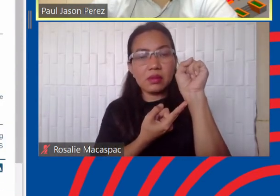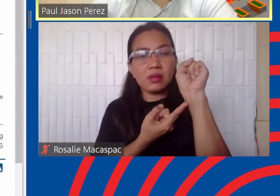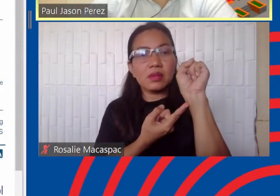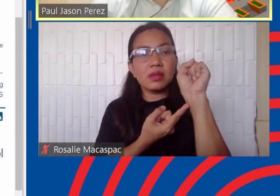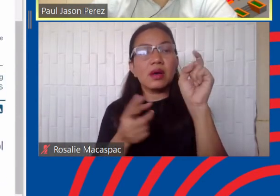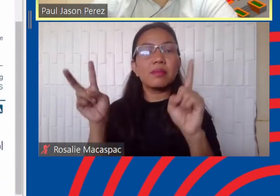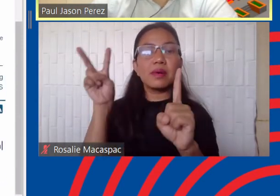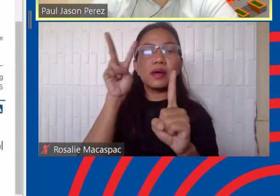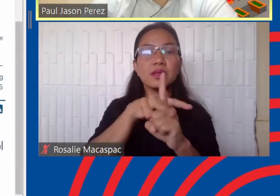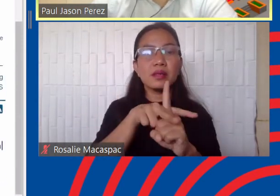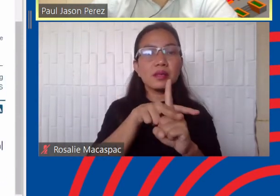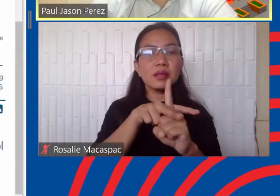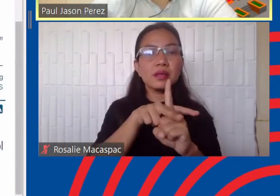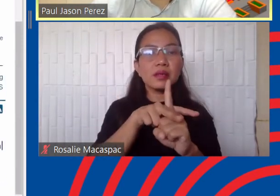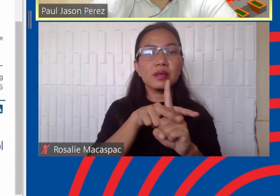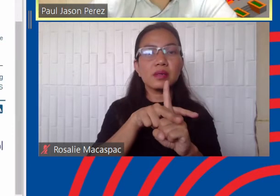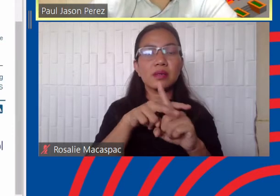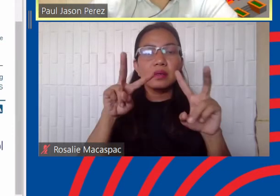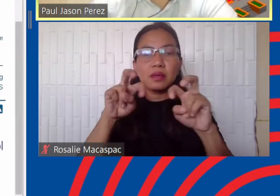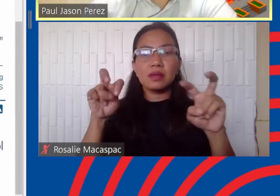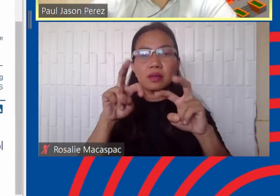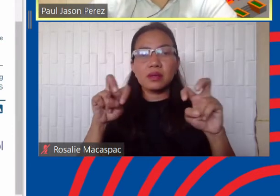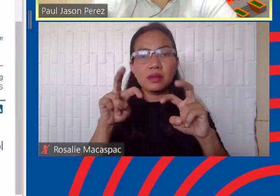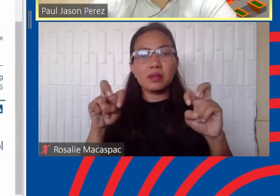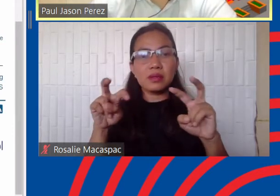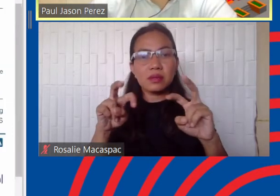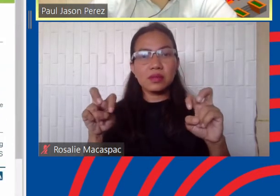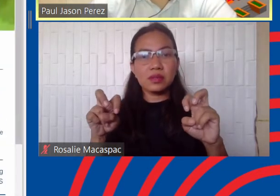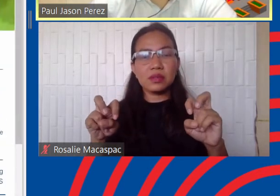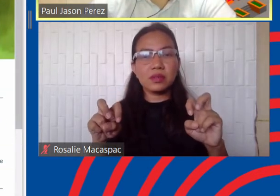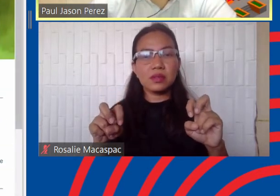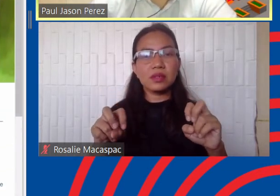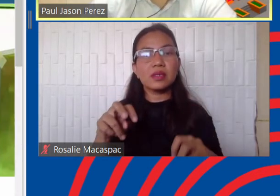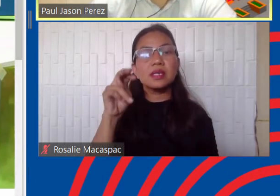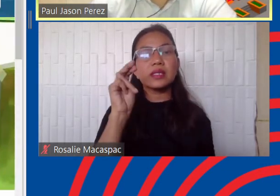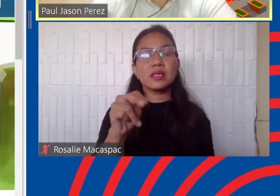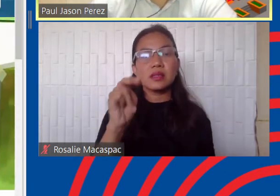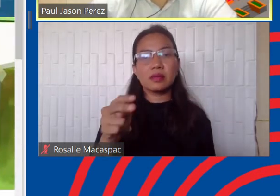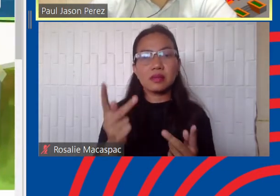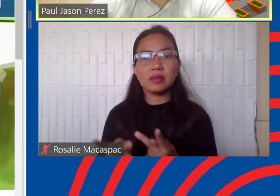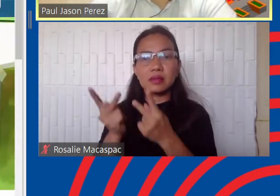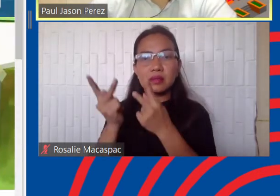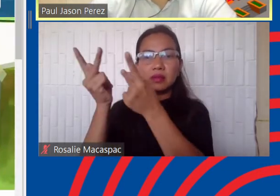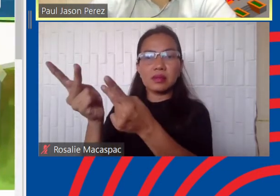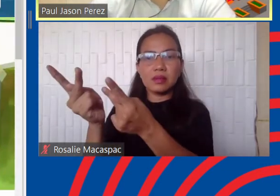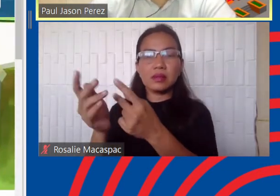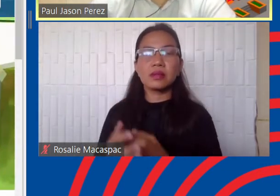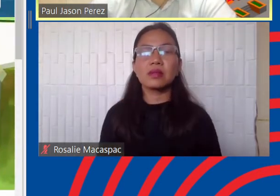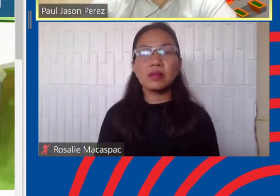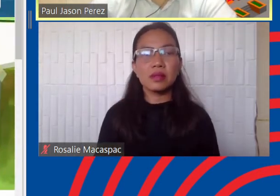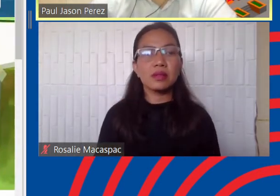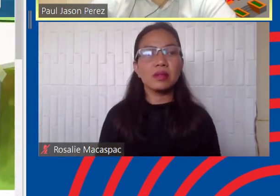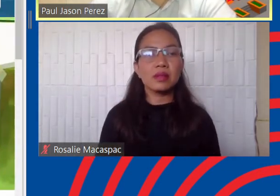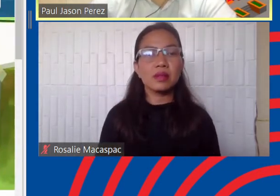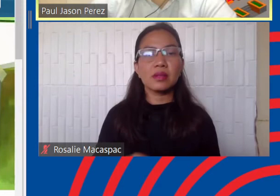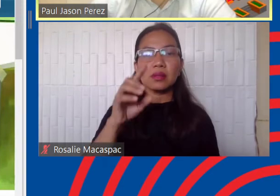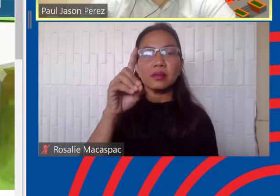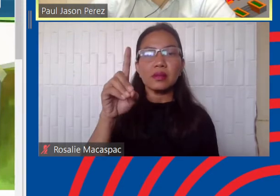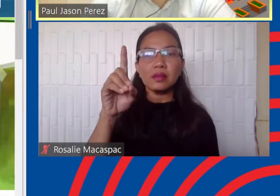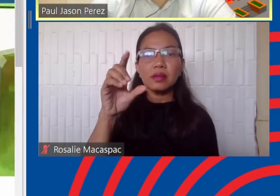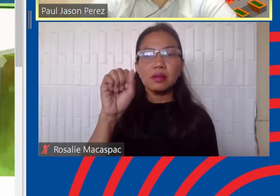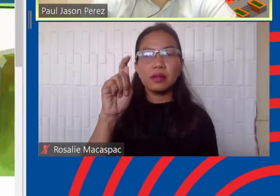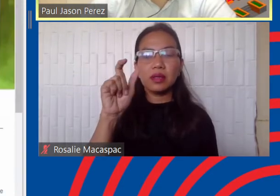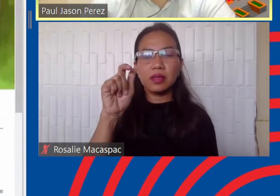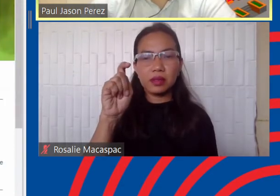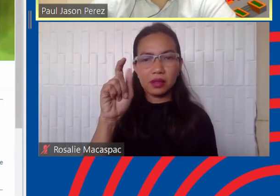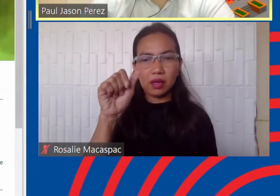applying for a research grant, that they should also provide a DMP or a data management plan.